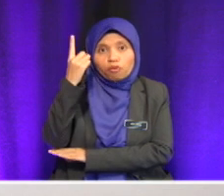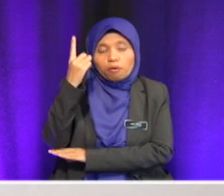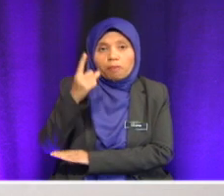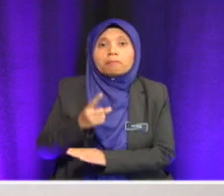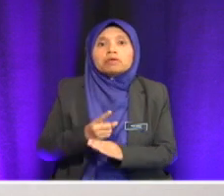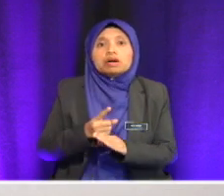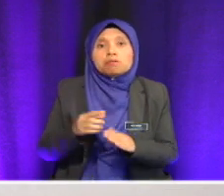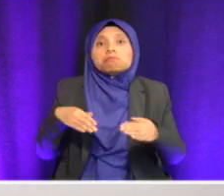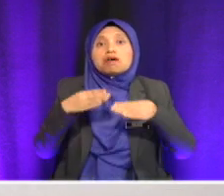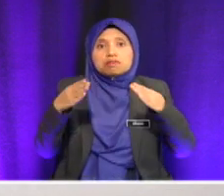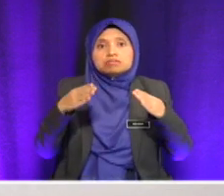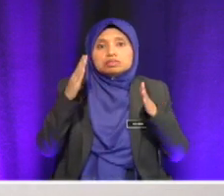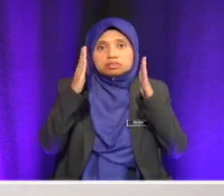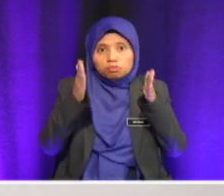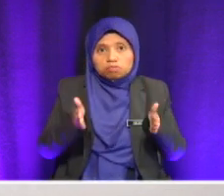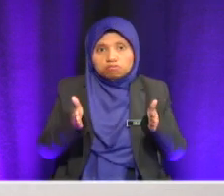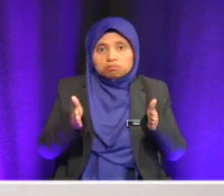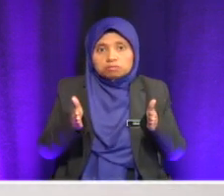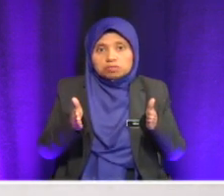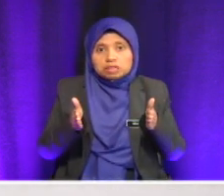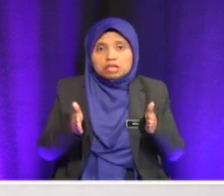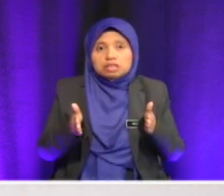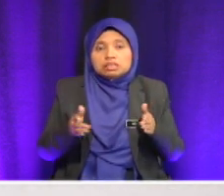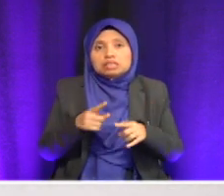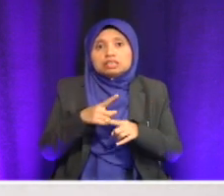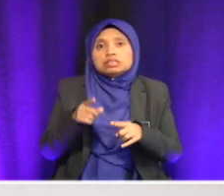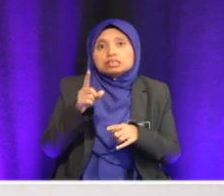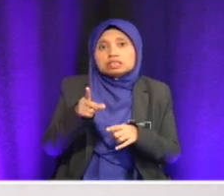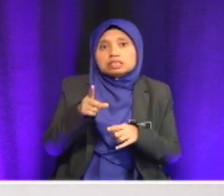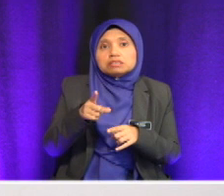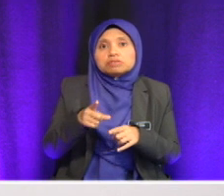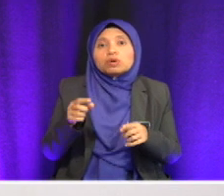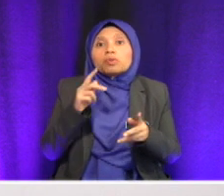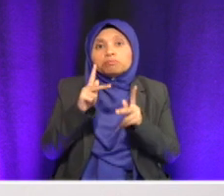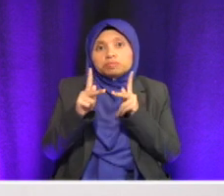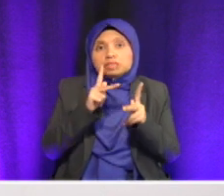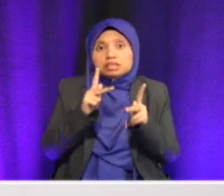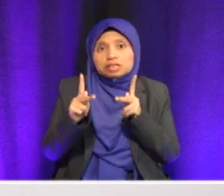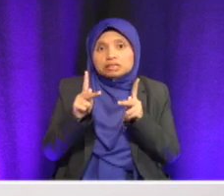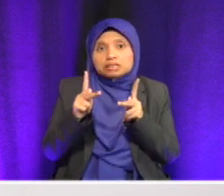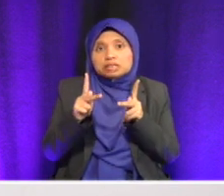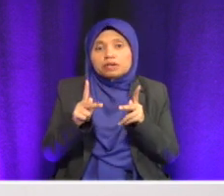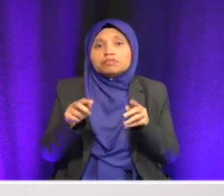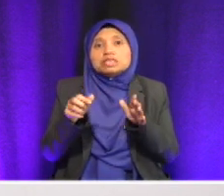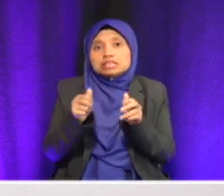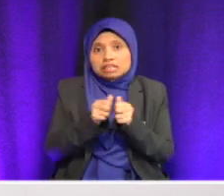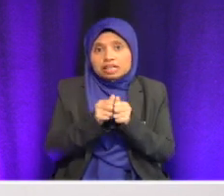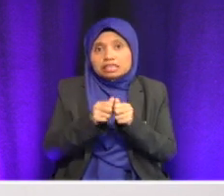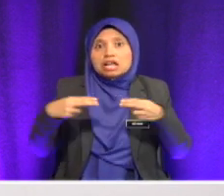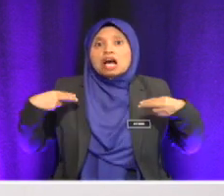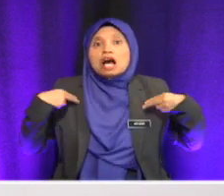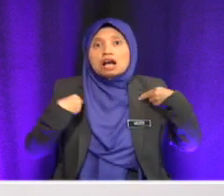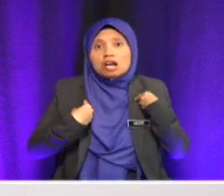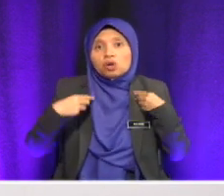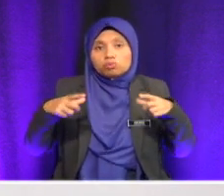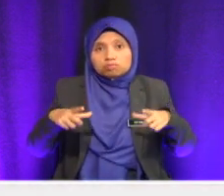language. However, many people do not realize how well they communicate with other animals with which they